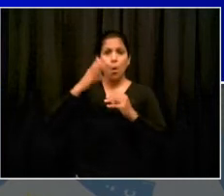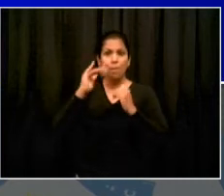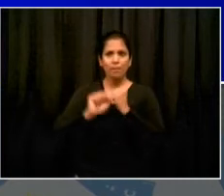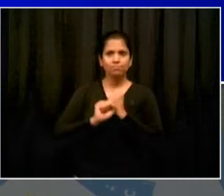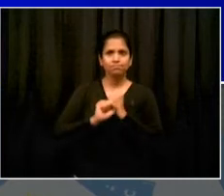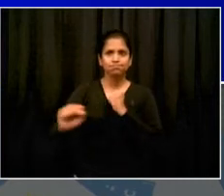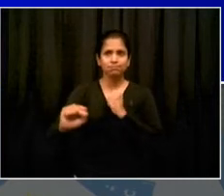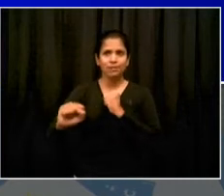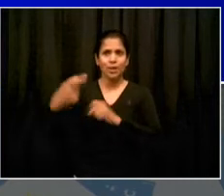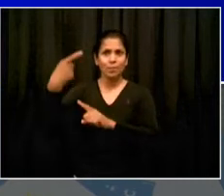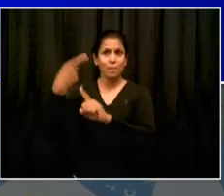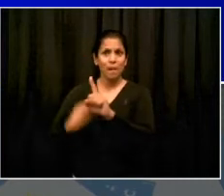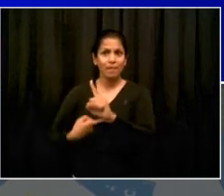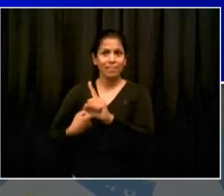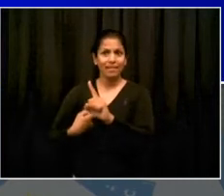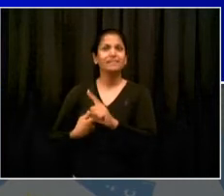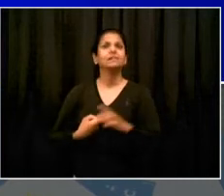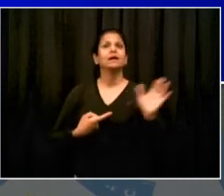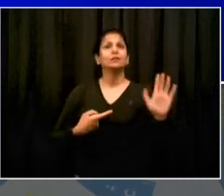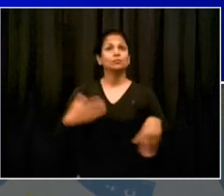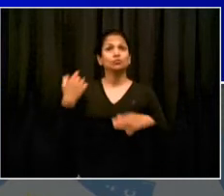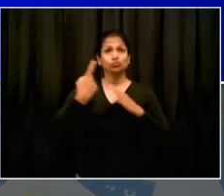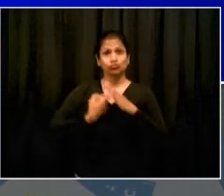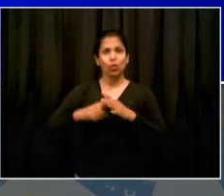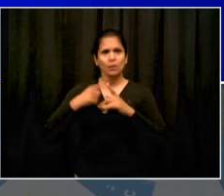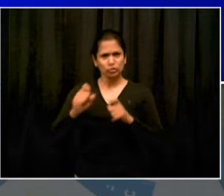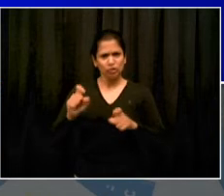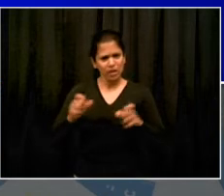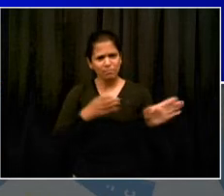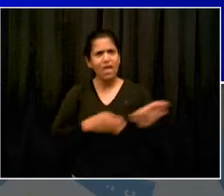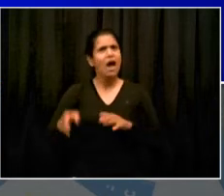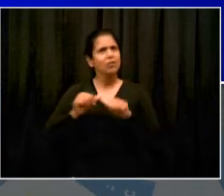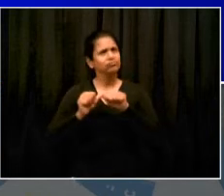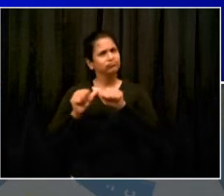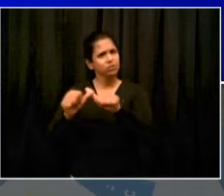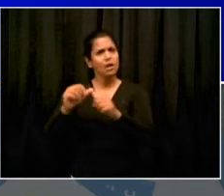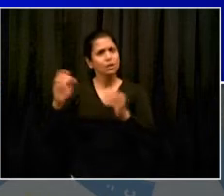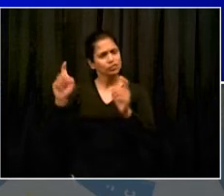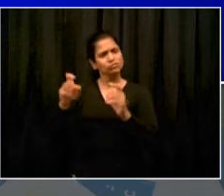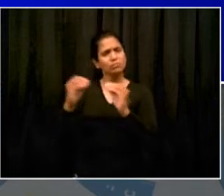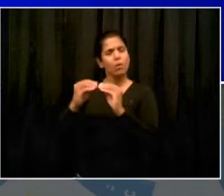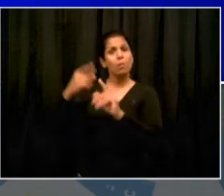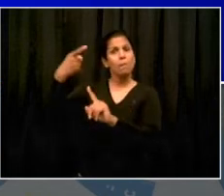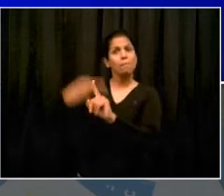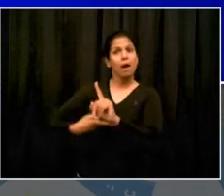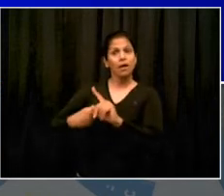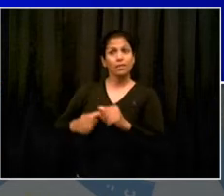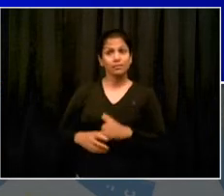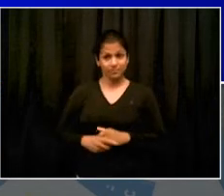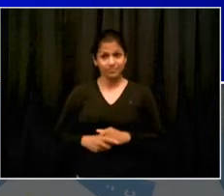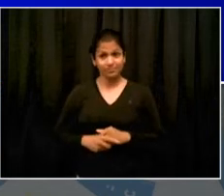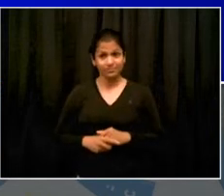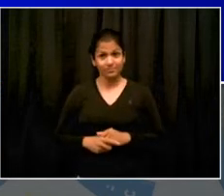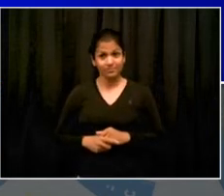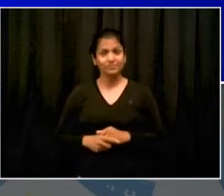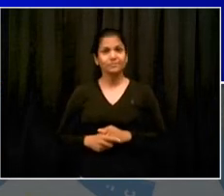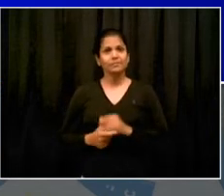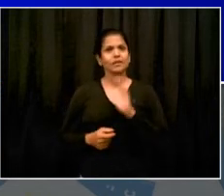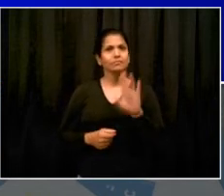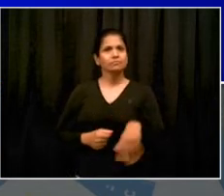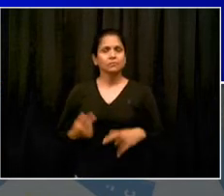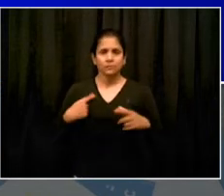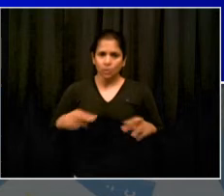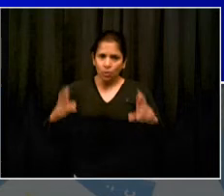will help us get the most accurate count. It'll help us right the wrongs of all the efforts to misinform and undermine the census that